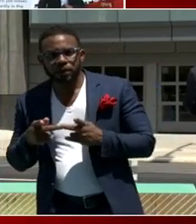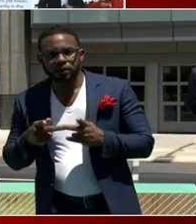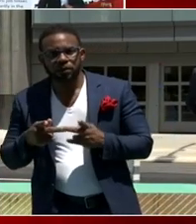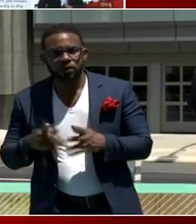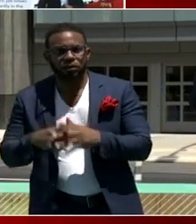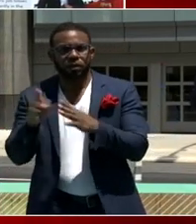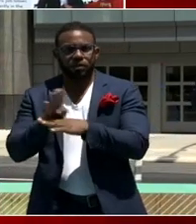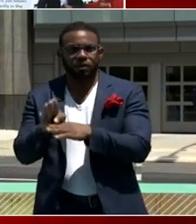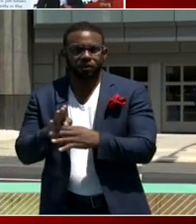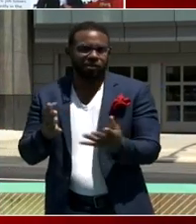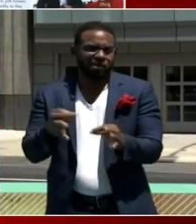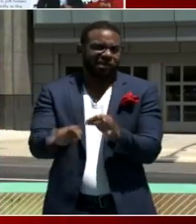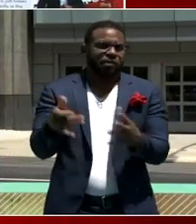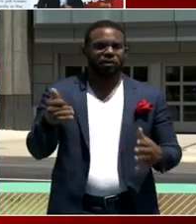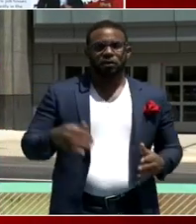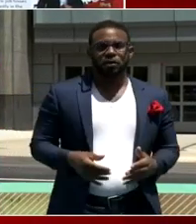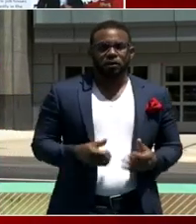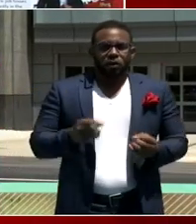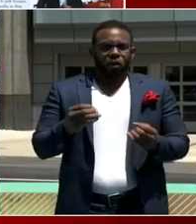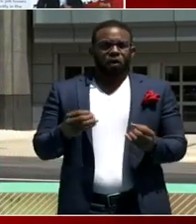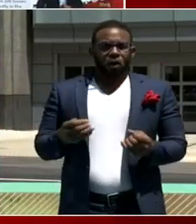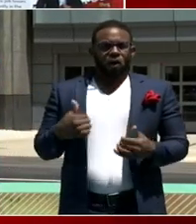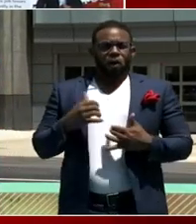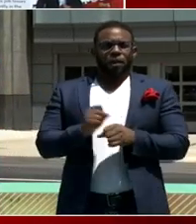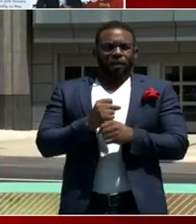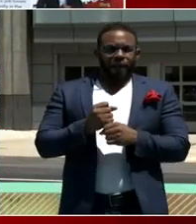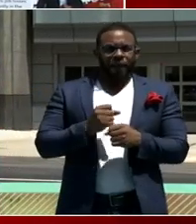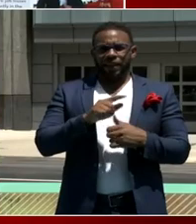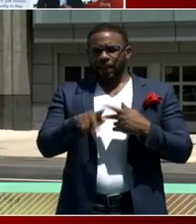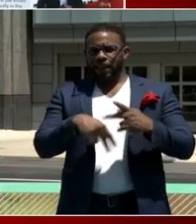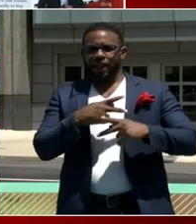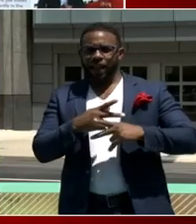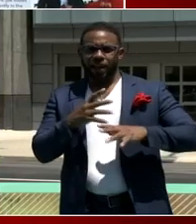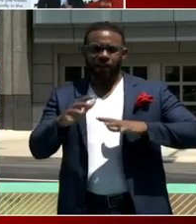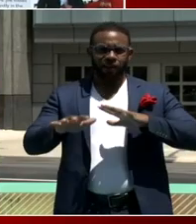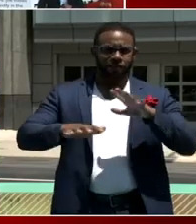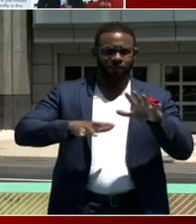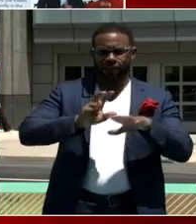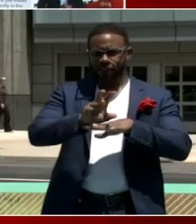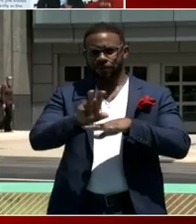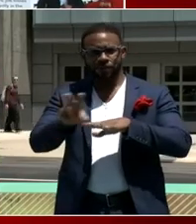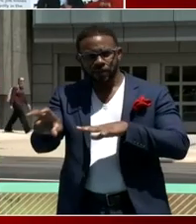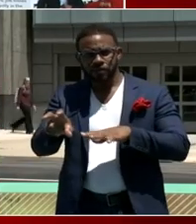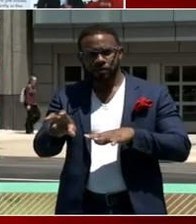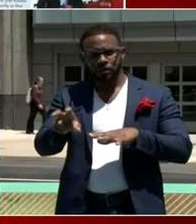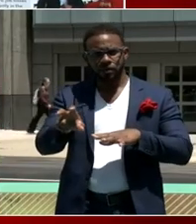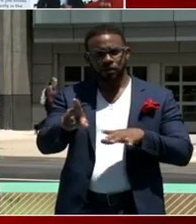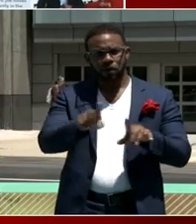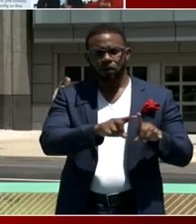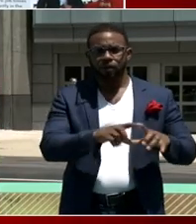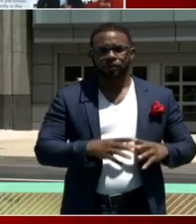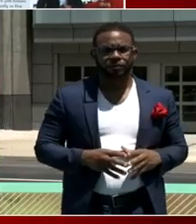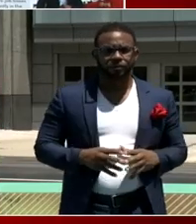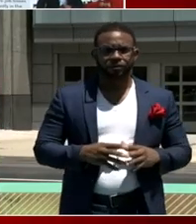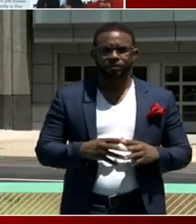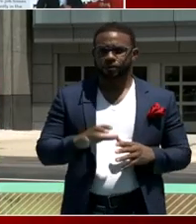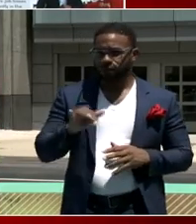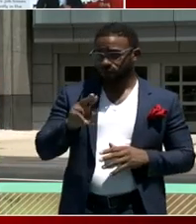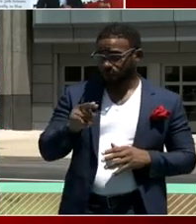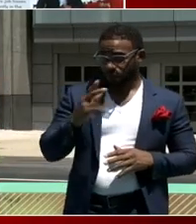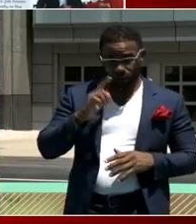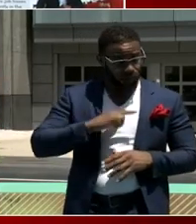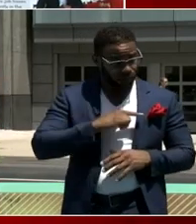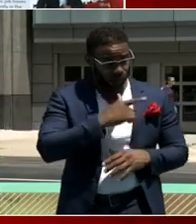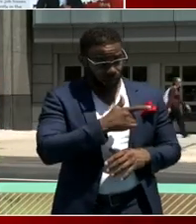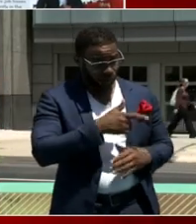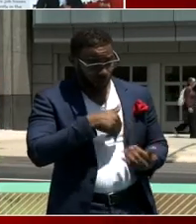it's simpler. So we're making those types of investments as well. And John, if you